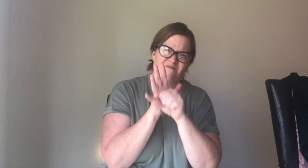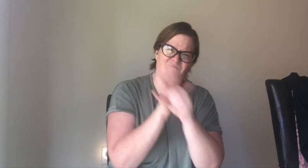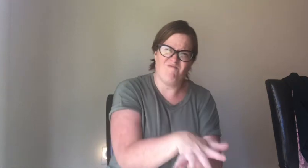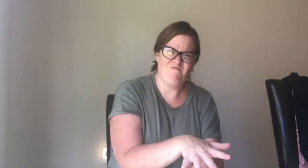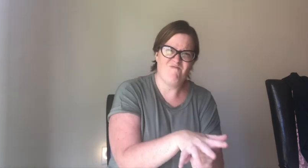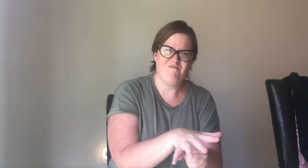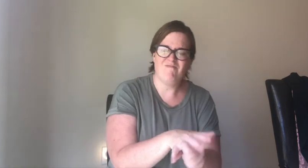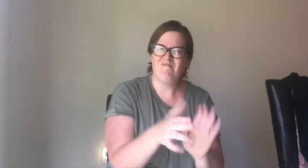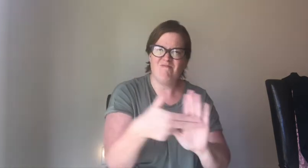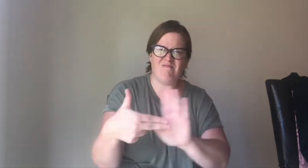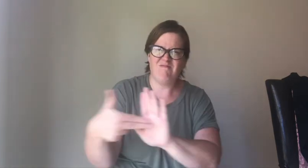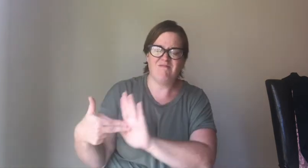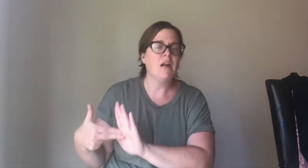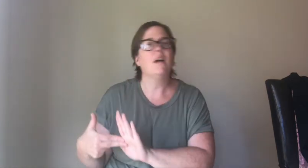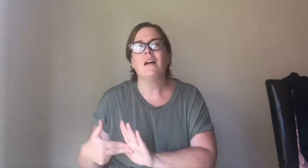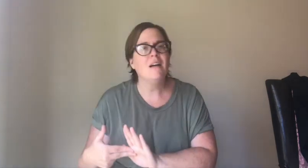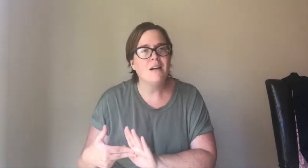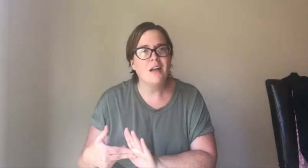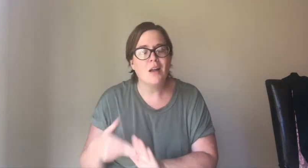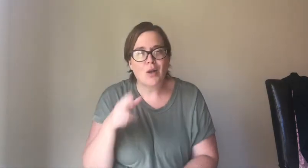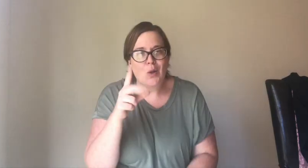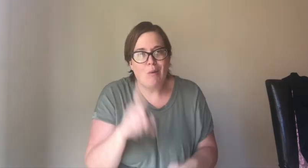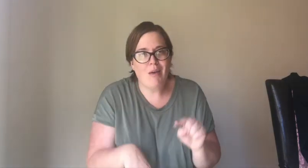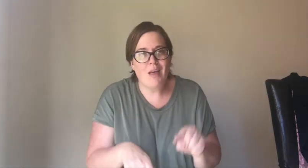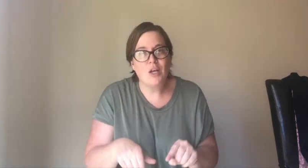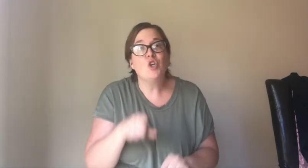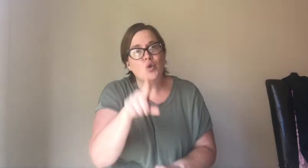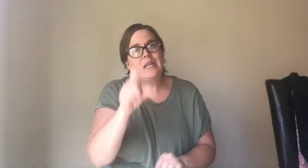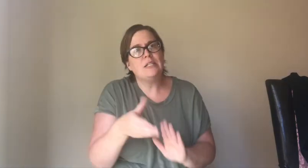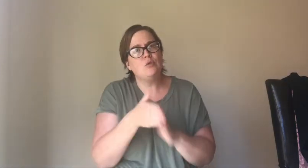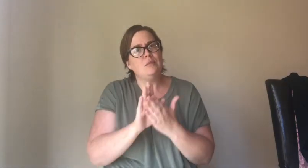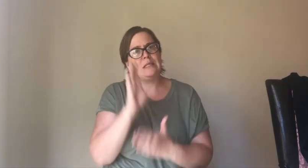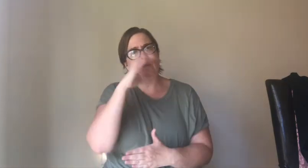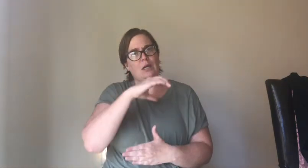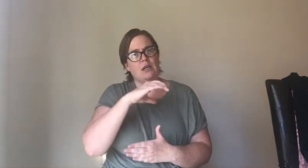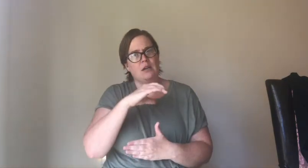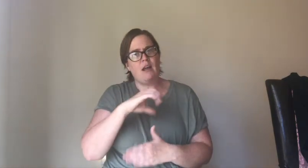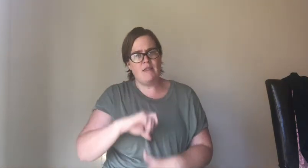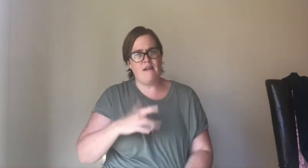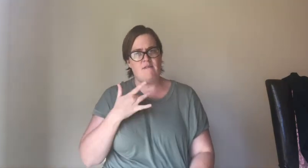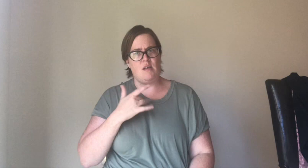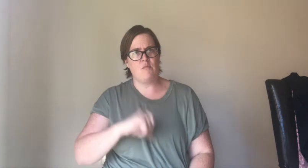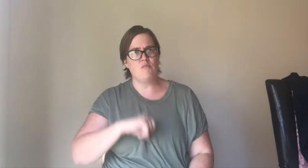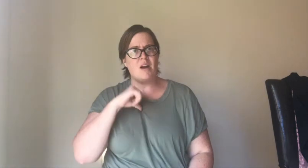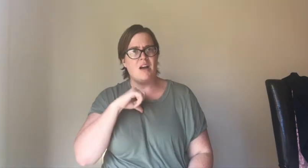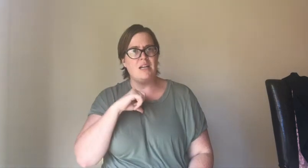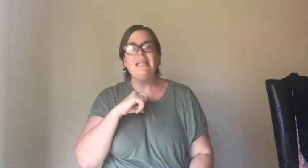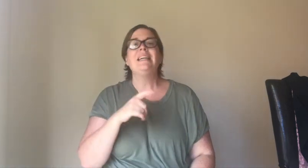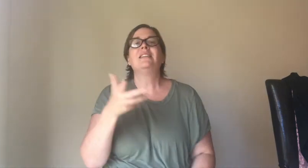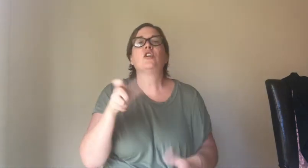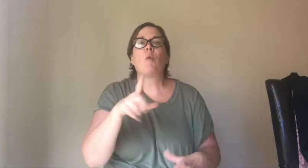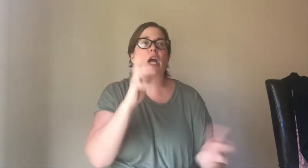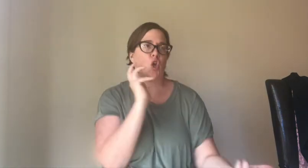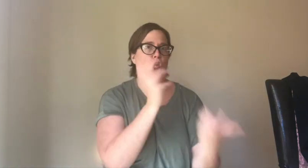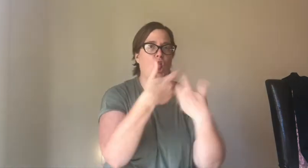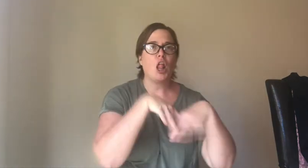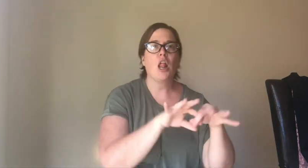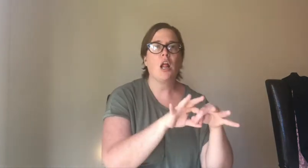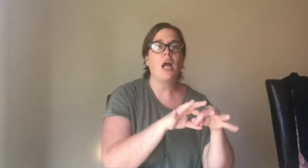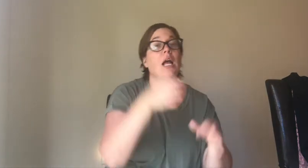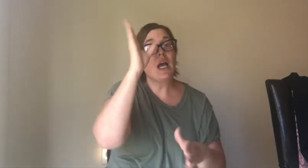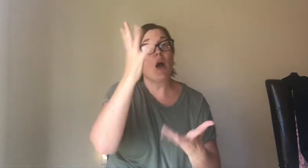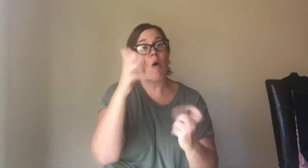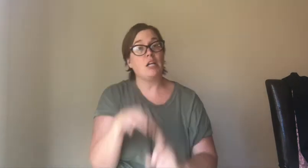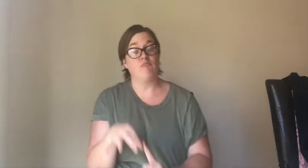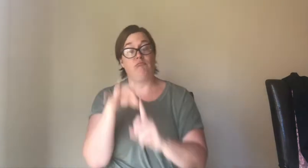of this world, but be transformed. Be somebody different because of what happened, the rescue effort it took. You are a temporary resident. You're a foreigner just passing